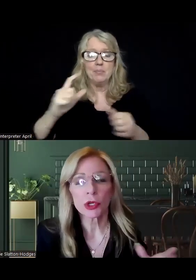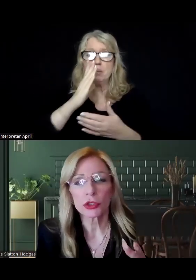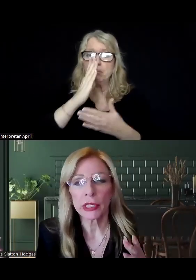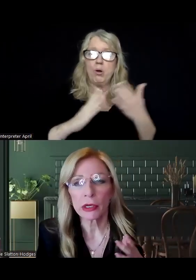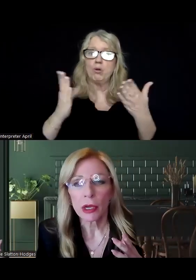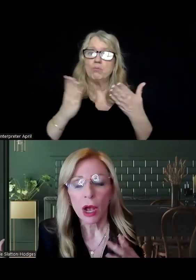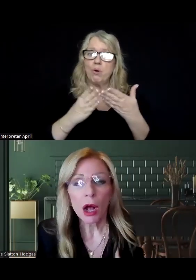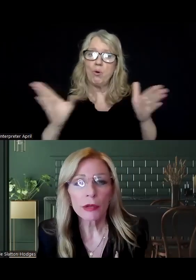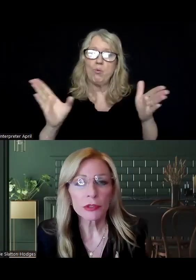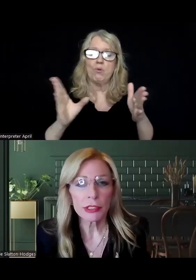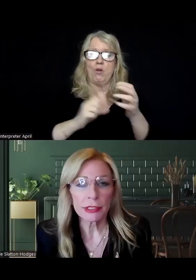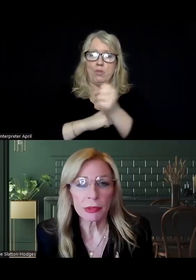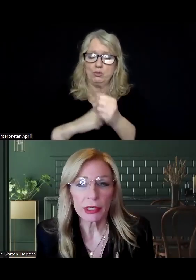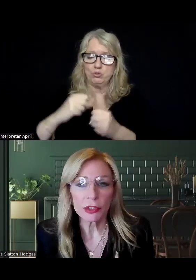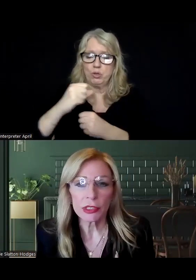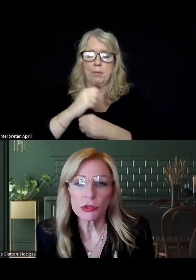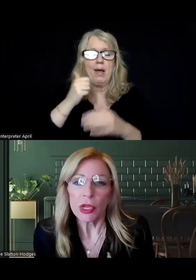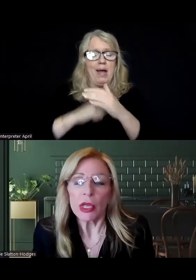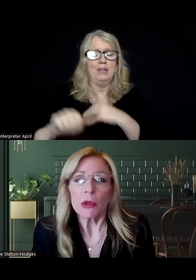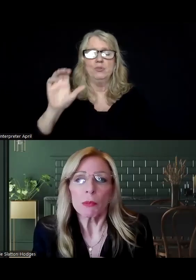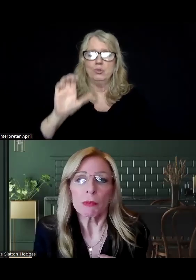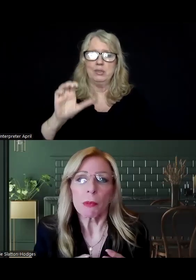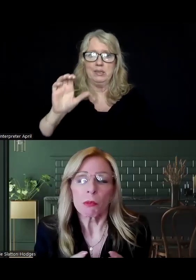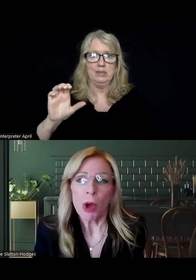overall structuring of CCBHCs.